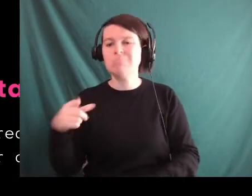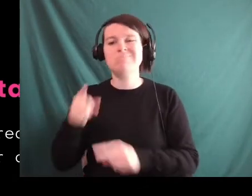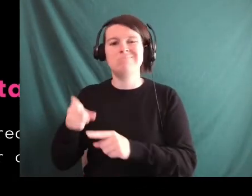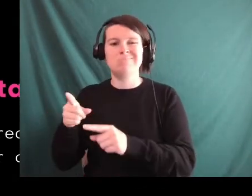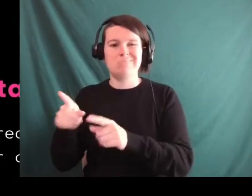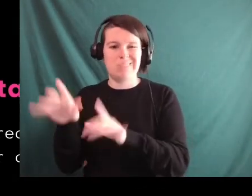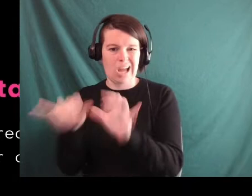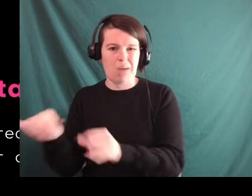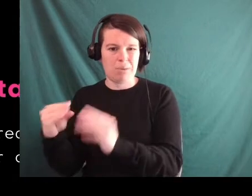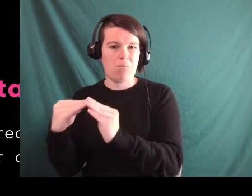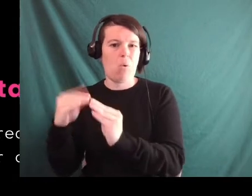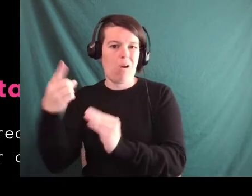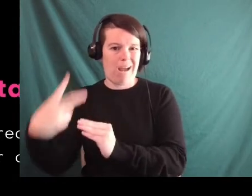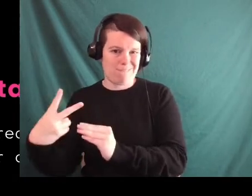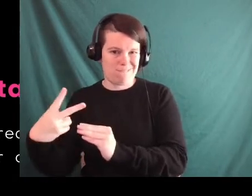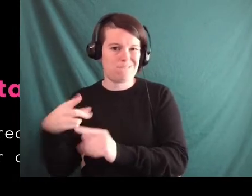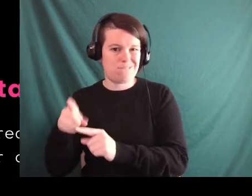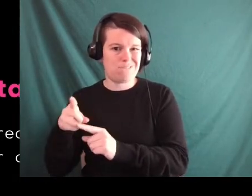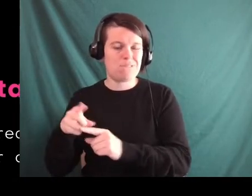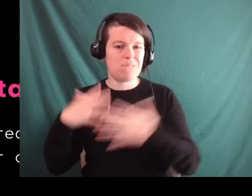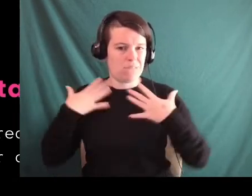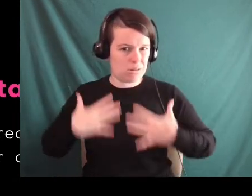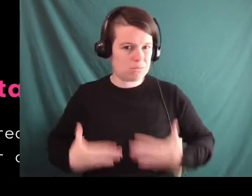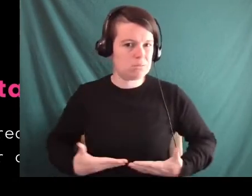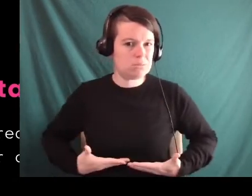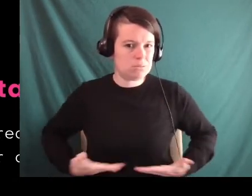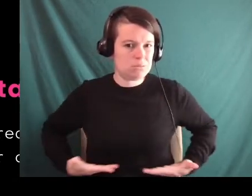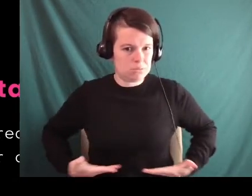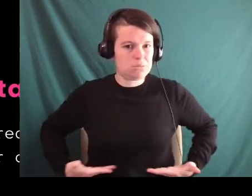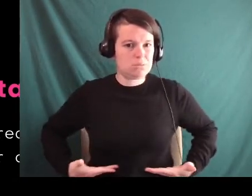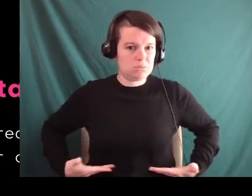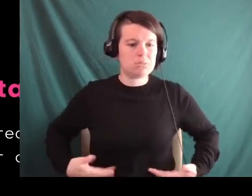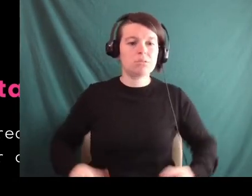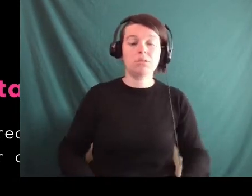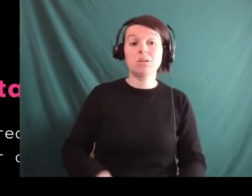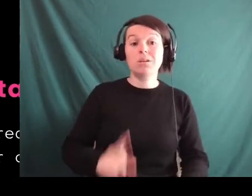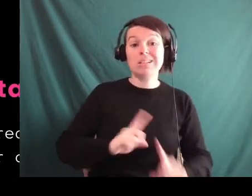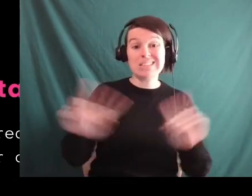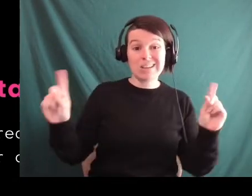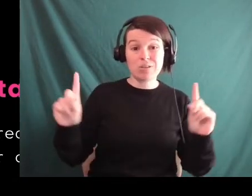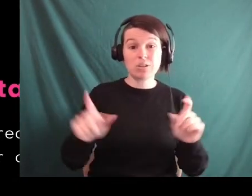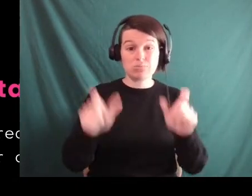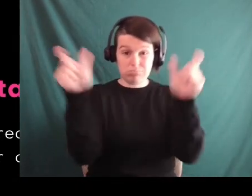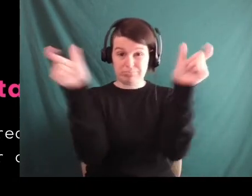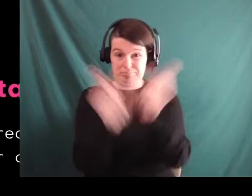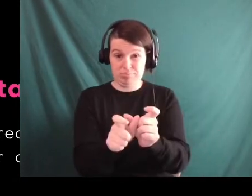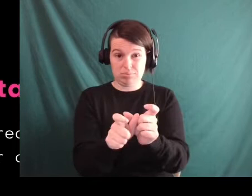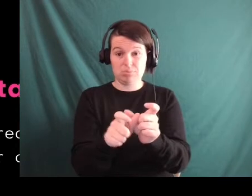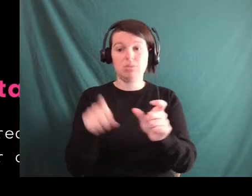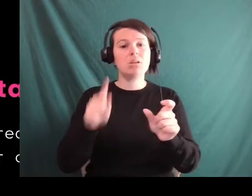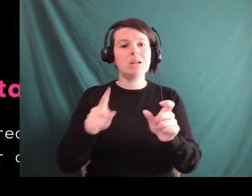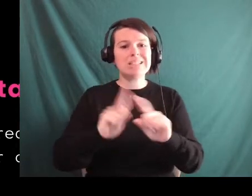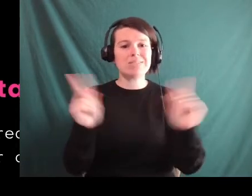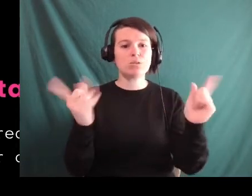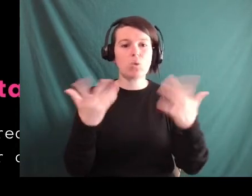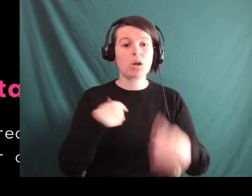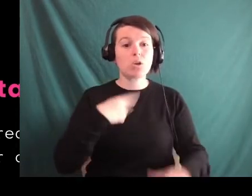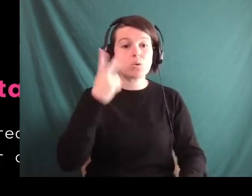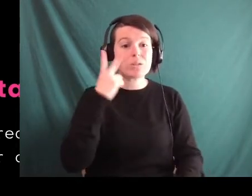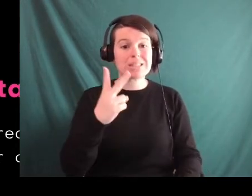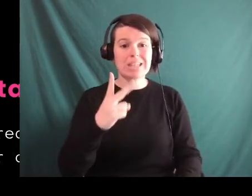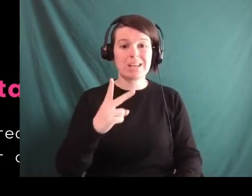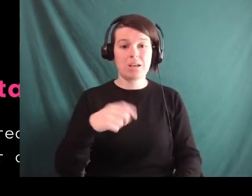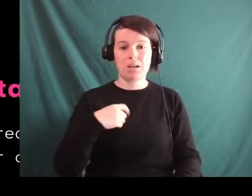tanks. The main difference between the racerback and some of the other styles is that you see that the tank